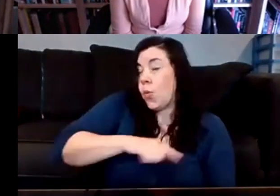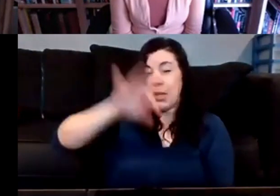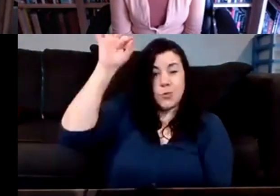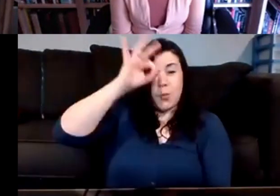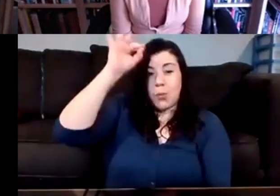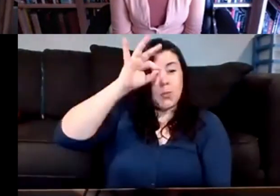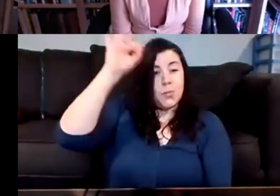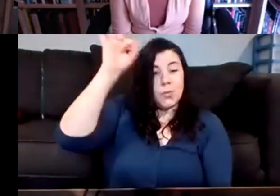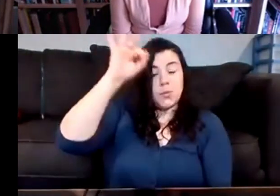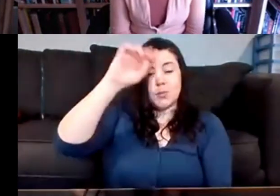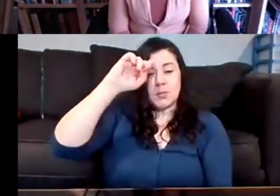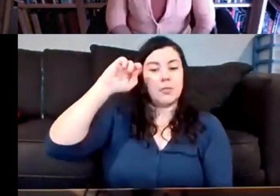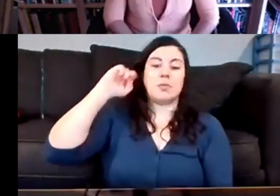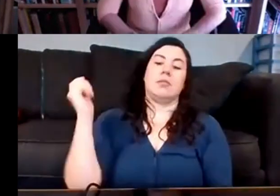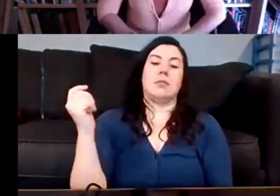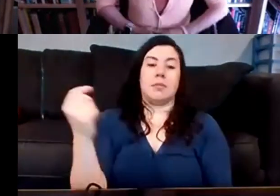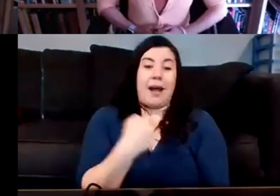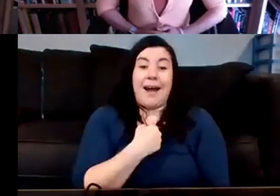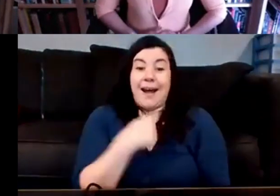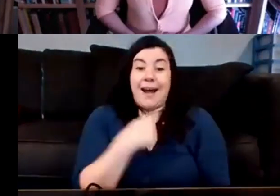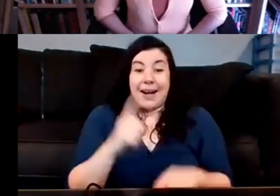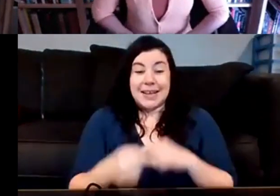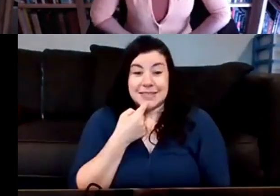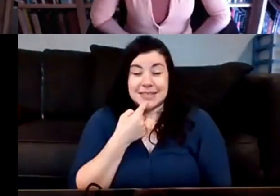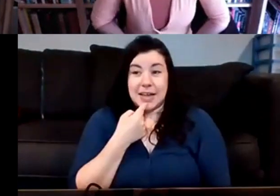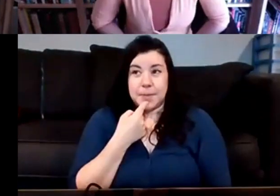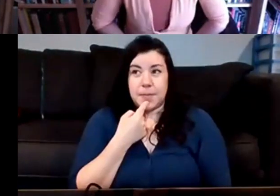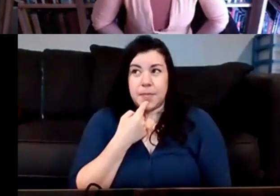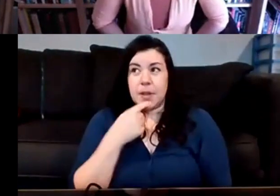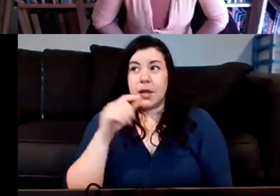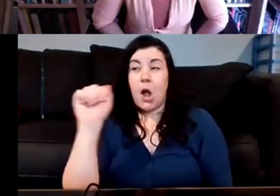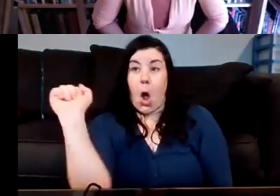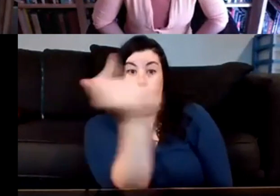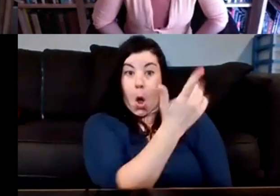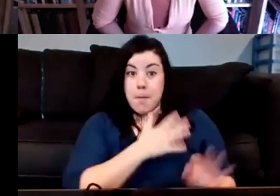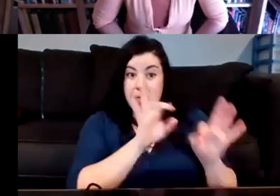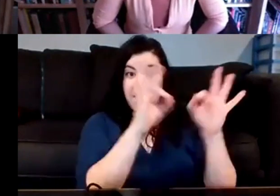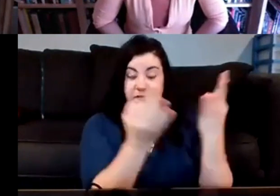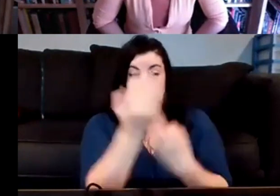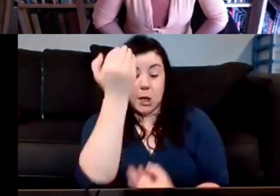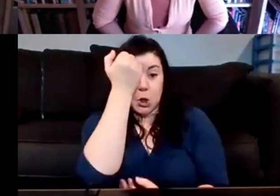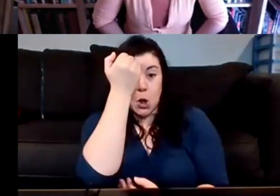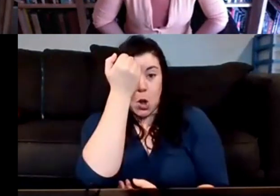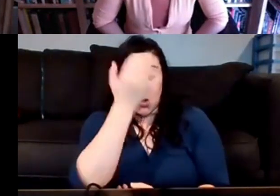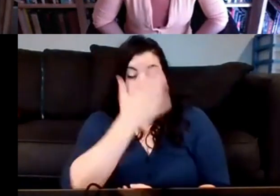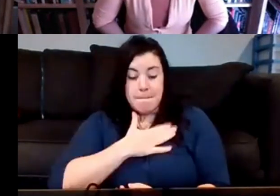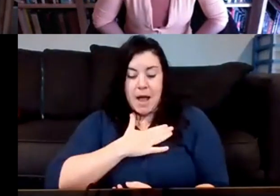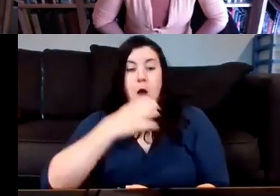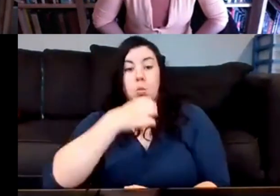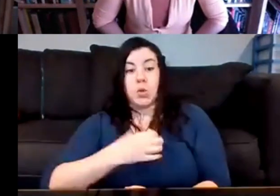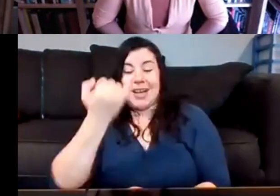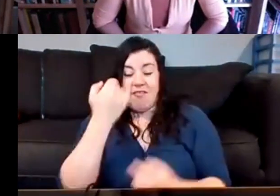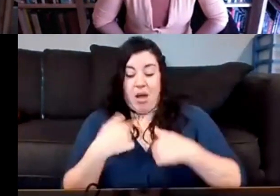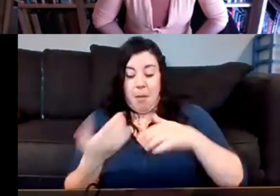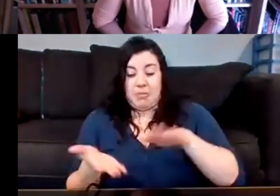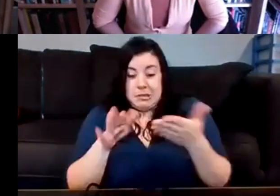member. You know, I'm not going to say that everybody in my family knows what I would want to happen with my body if I was killed by a police officer, or if I'm